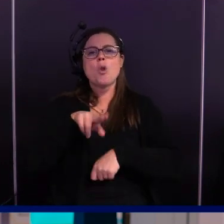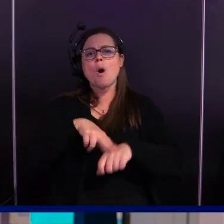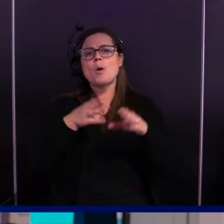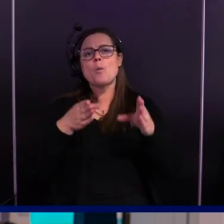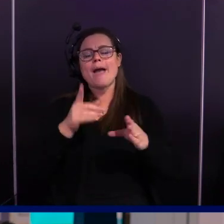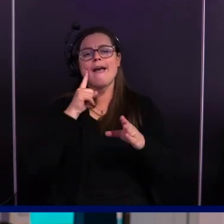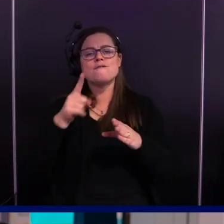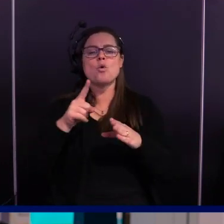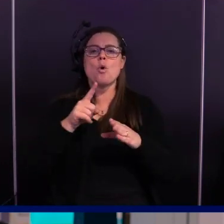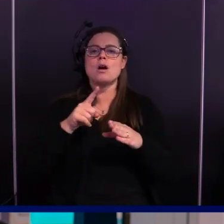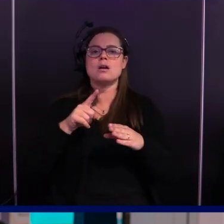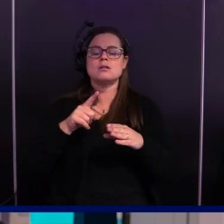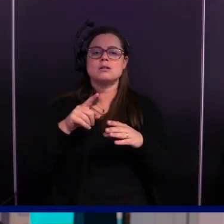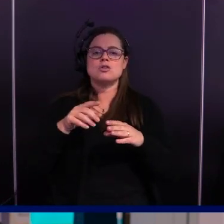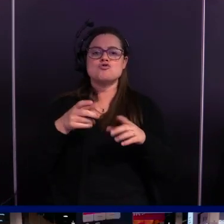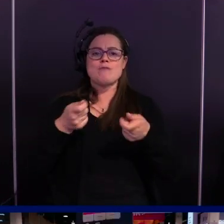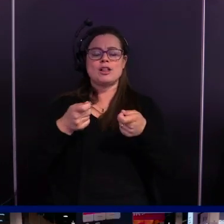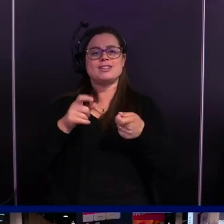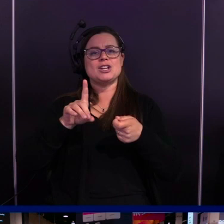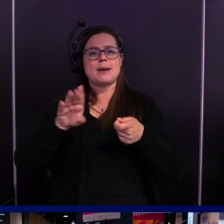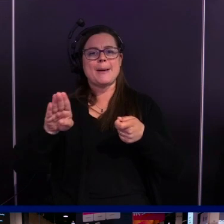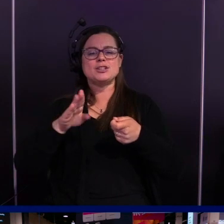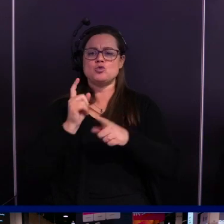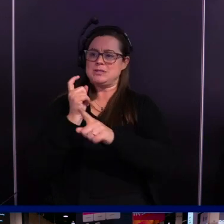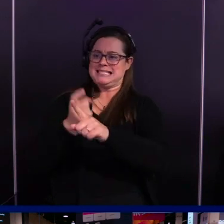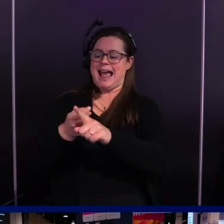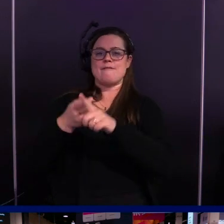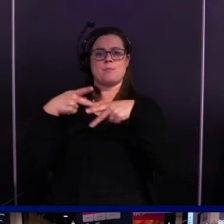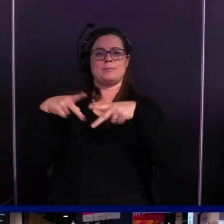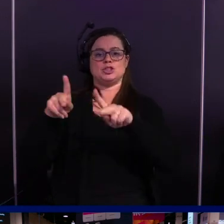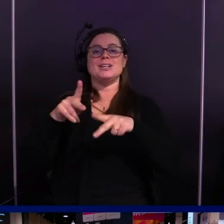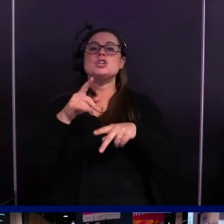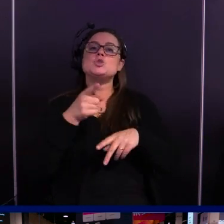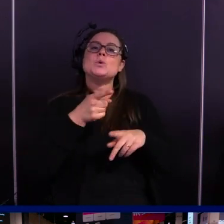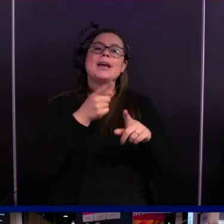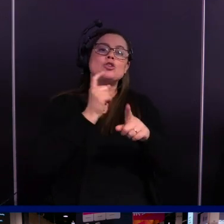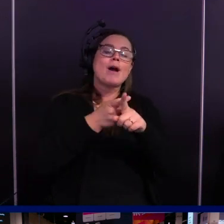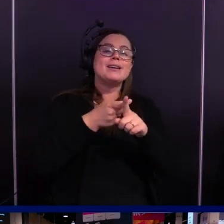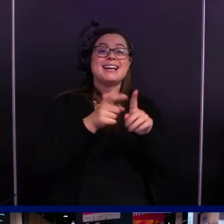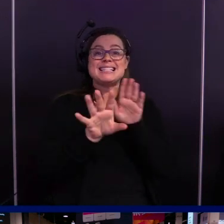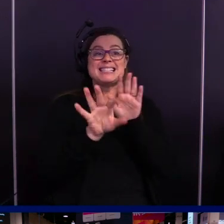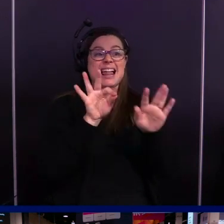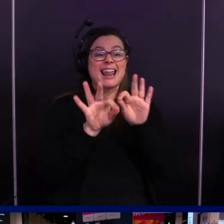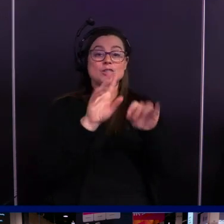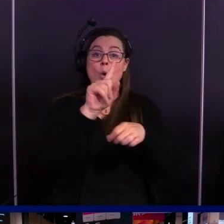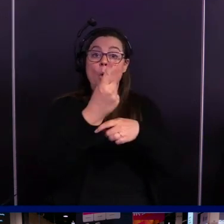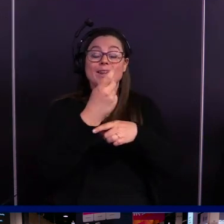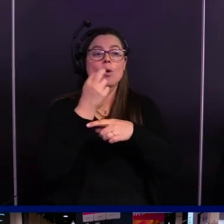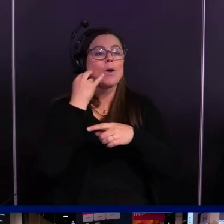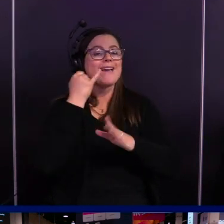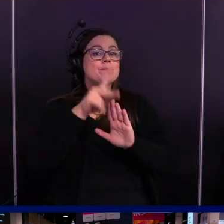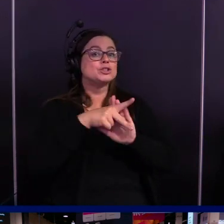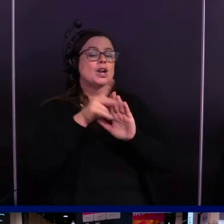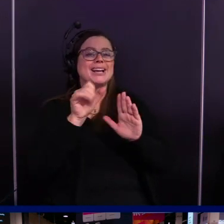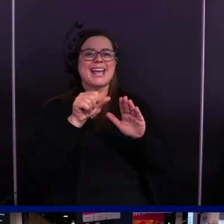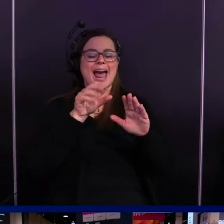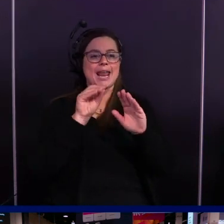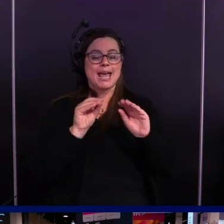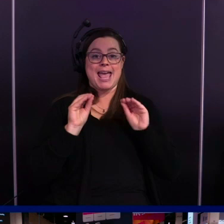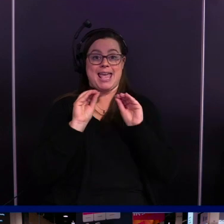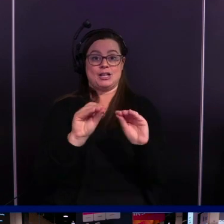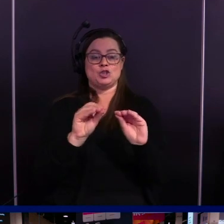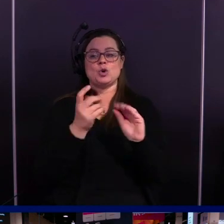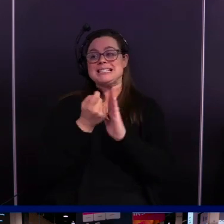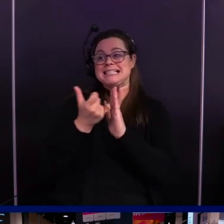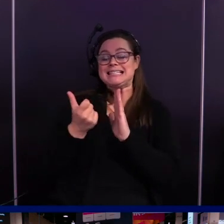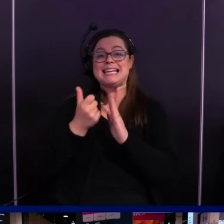you grant a command. The similar way you can just grant whether it's a select only or that persona can insert or delete or create a table